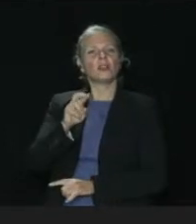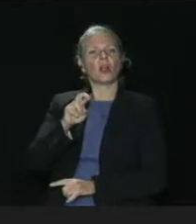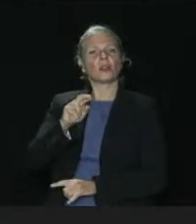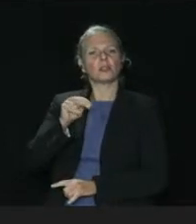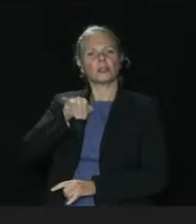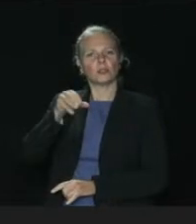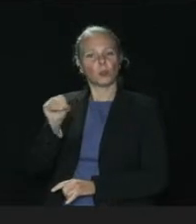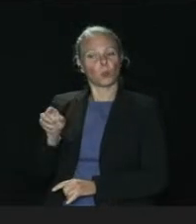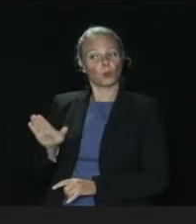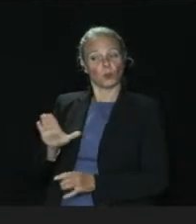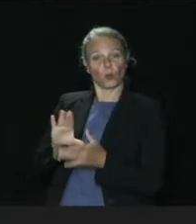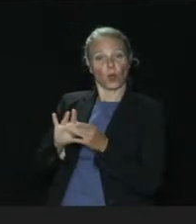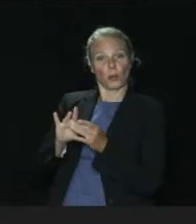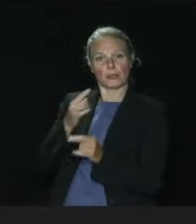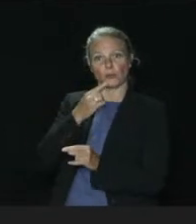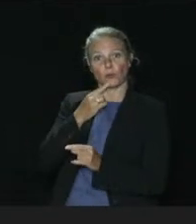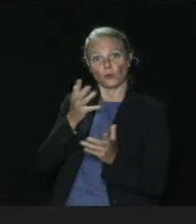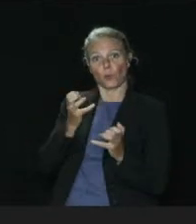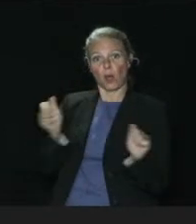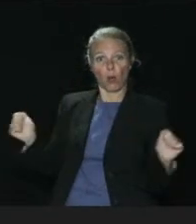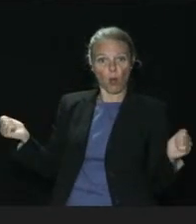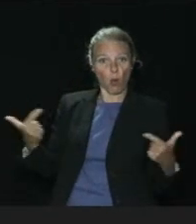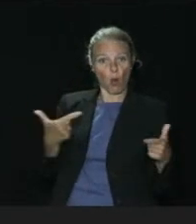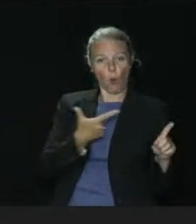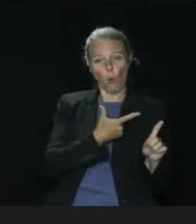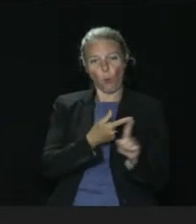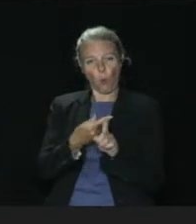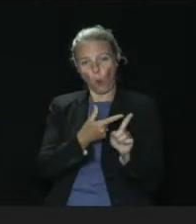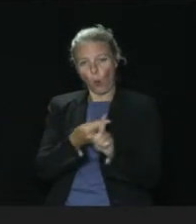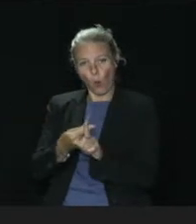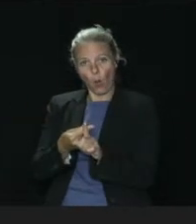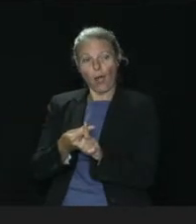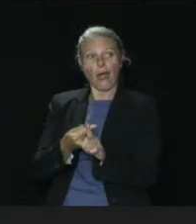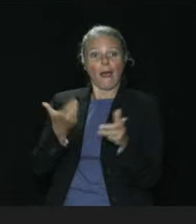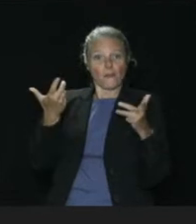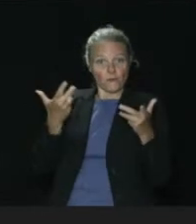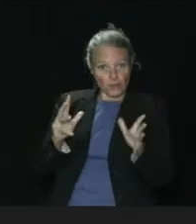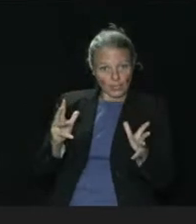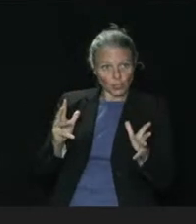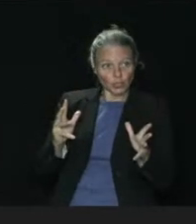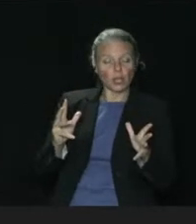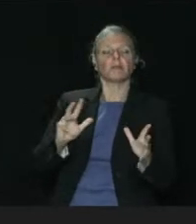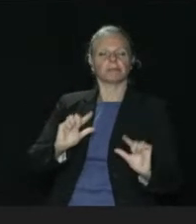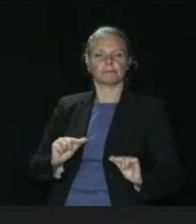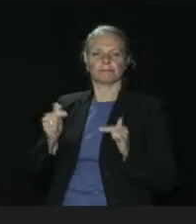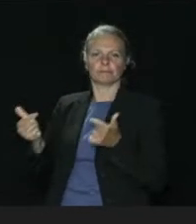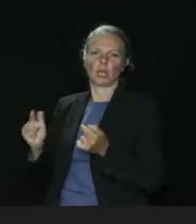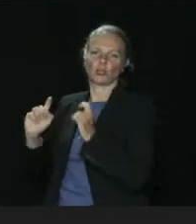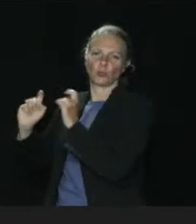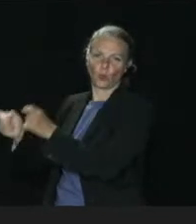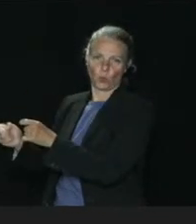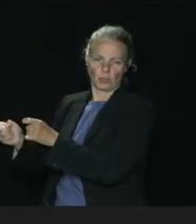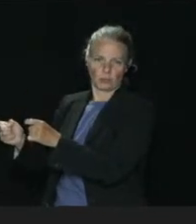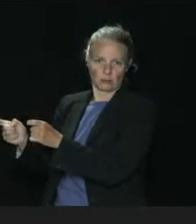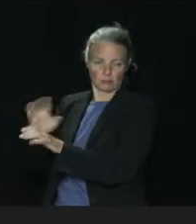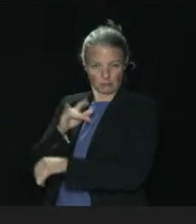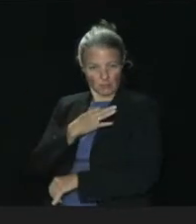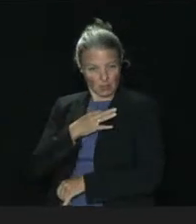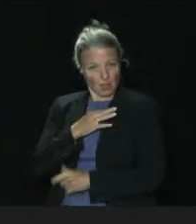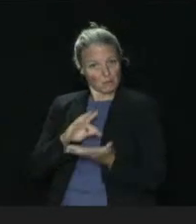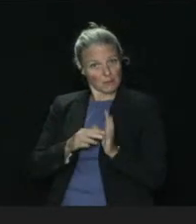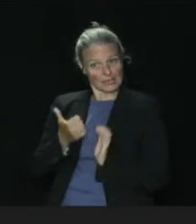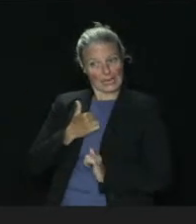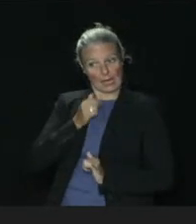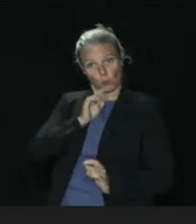both vaccines before we start donating. Is that the case? Is Canada only going to start donating vaccines to